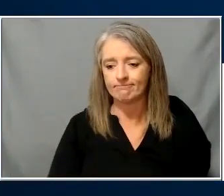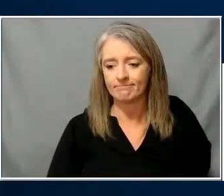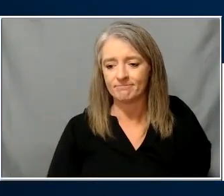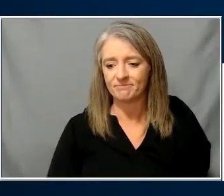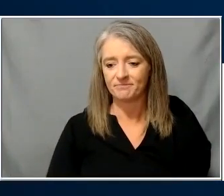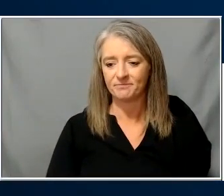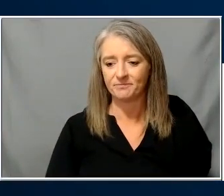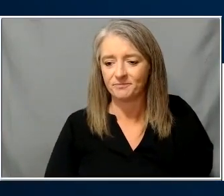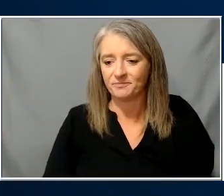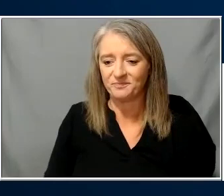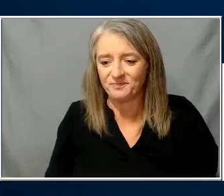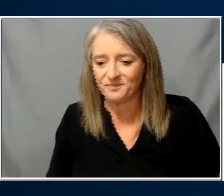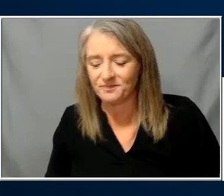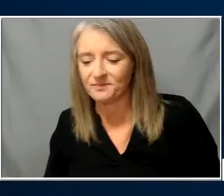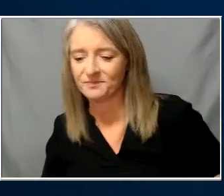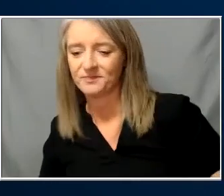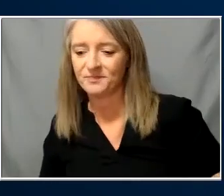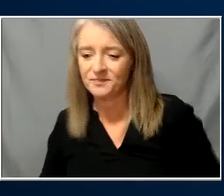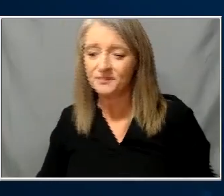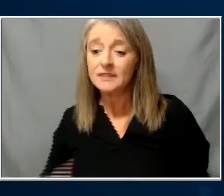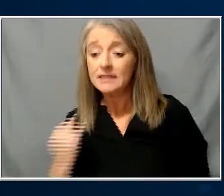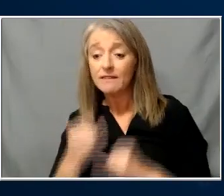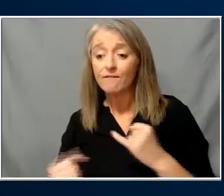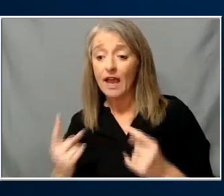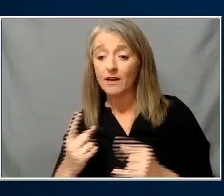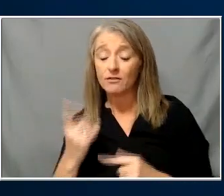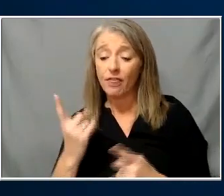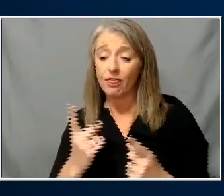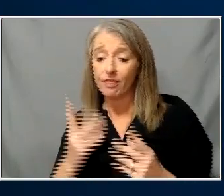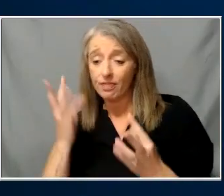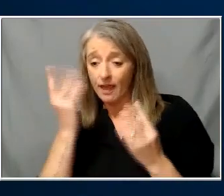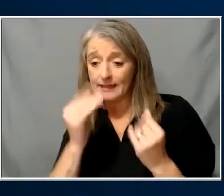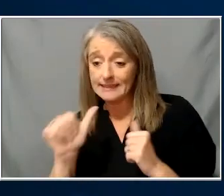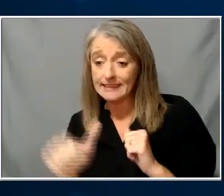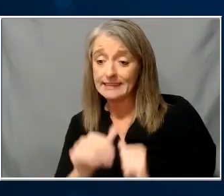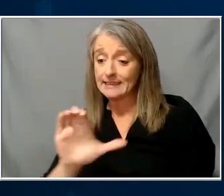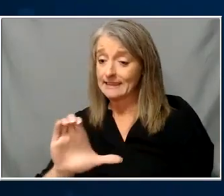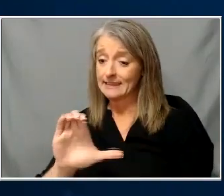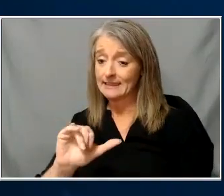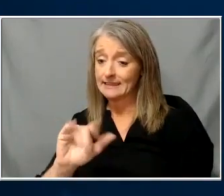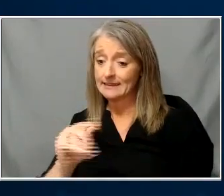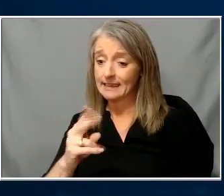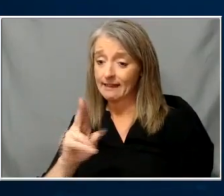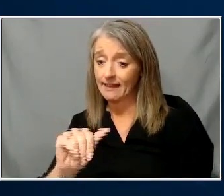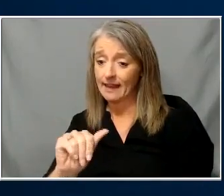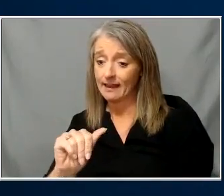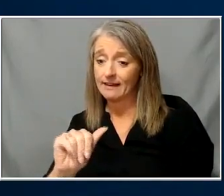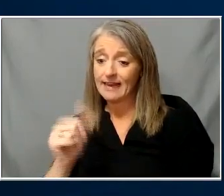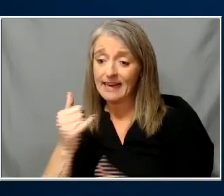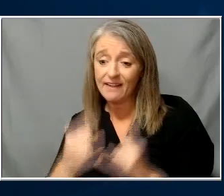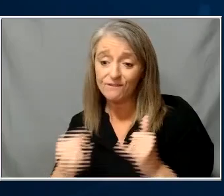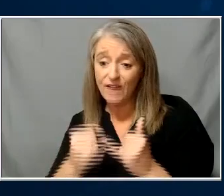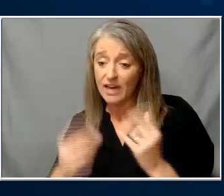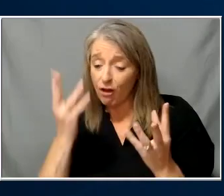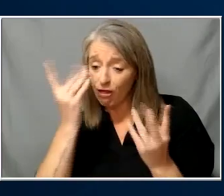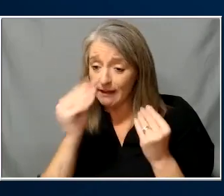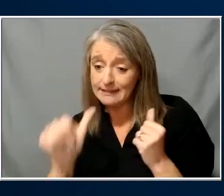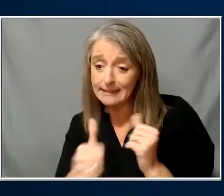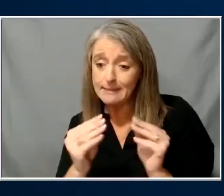that so beautifully. We're going to wrap up with some final thoughts. And Cynthia, any other final thoughts you want to share with our viewers? Any other